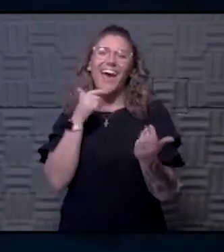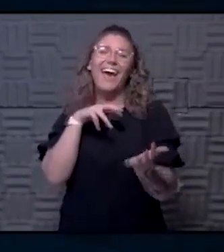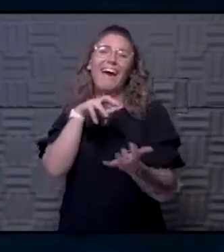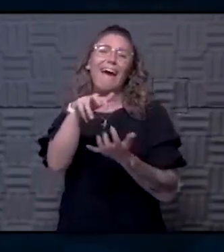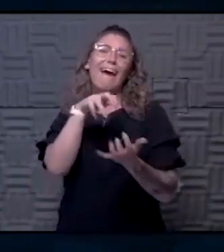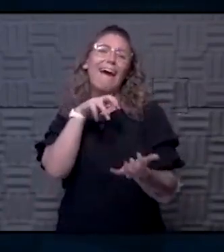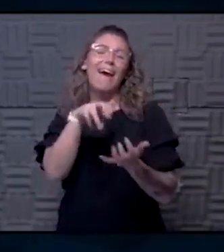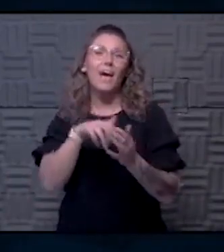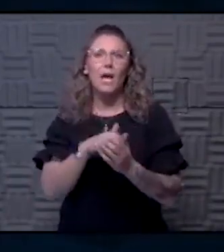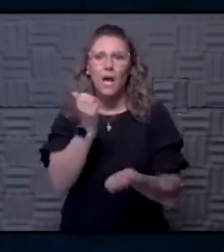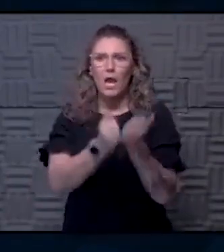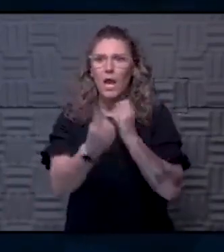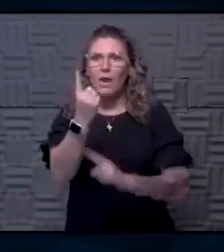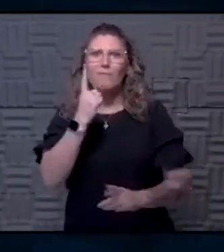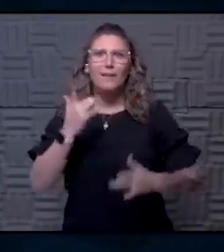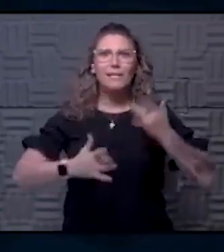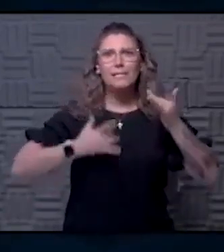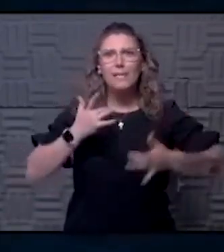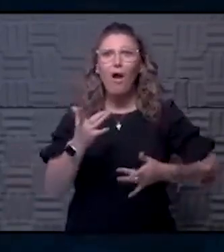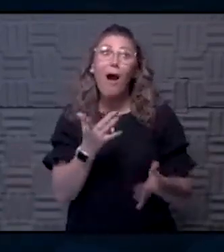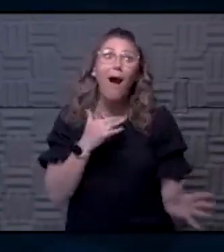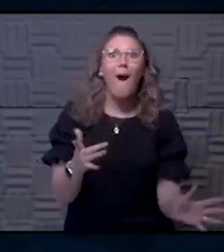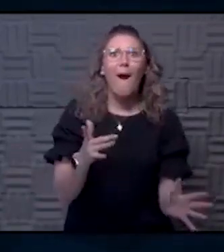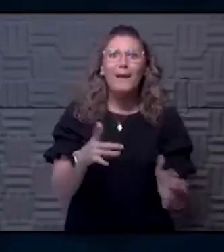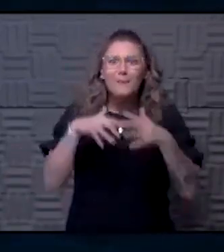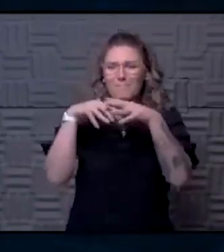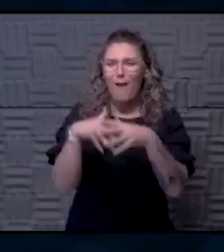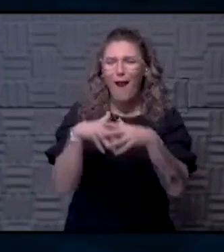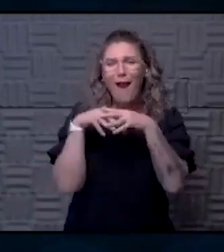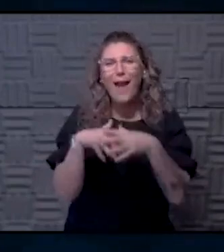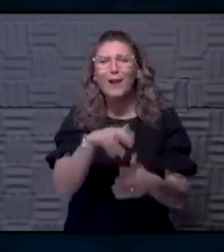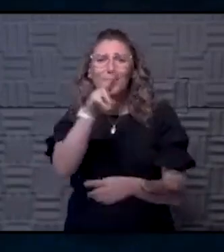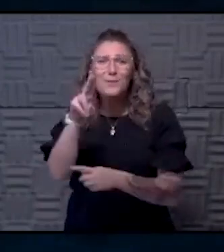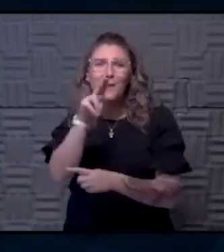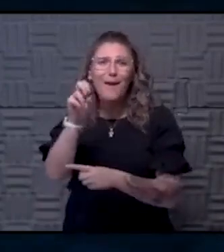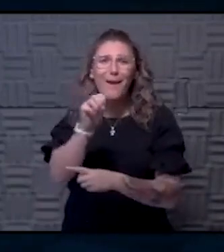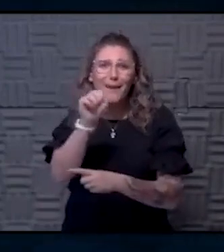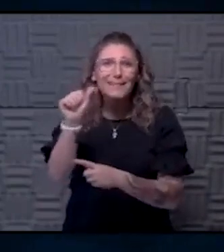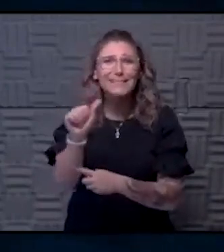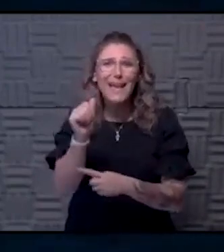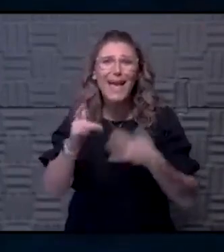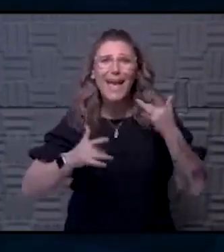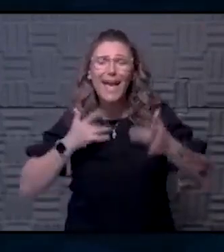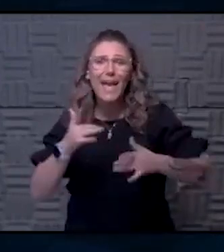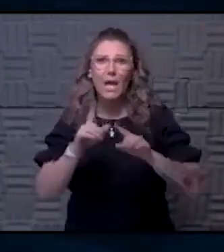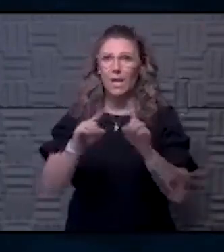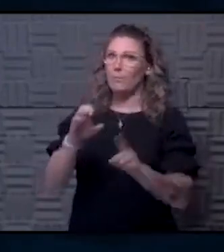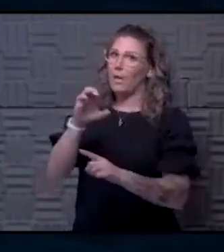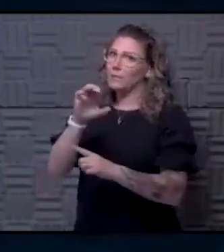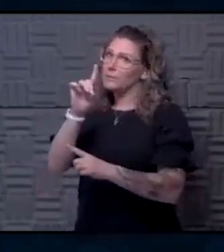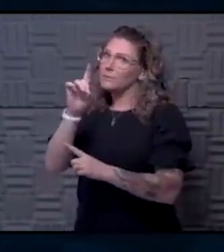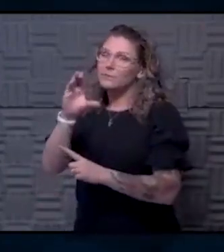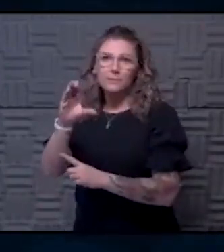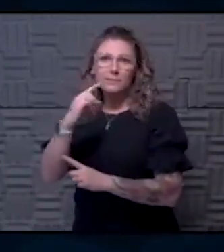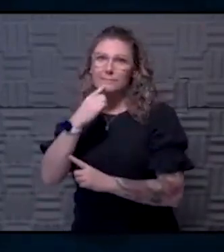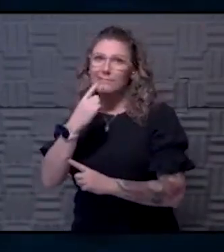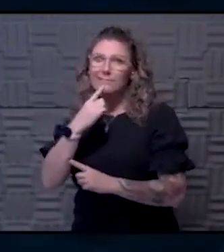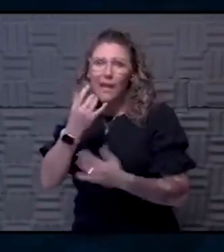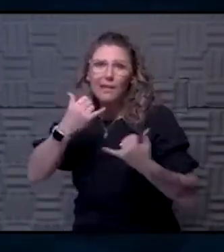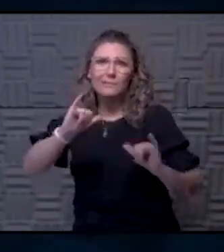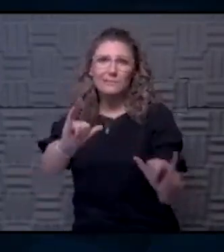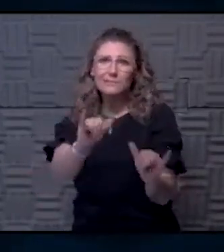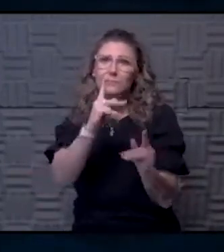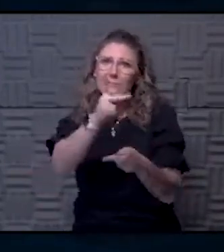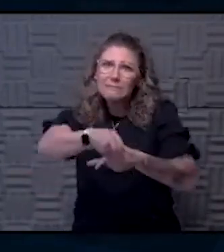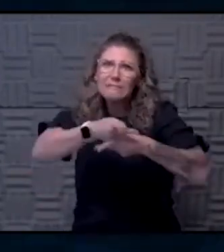everyone's so excited. They're like, It's a party in the USA. But the CDC says we still need to play